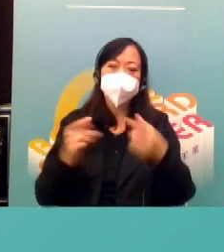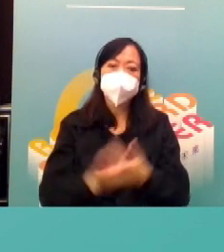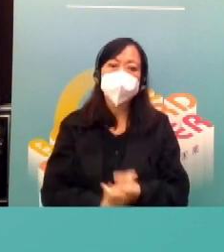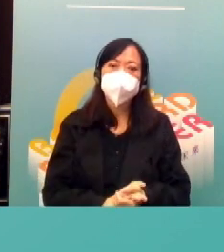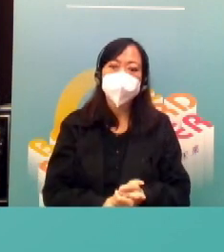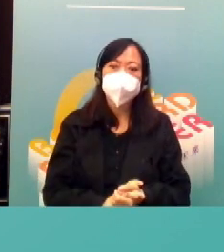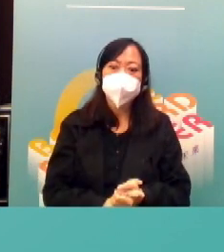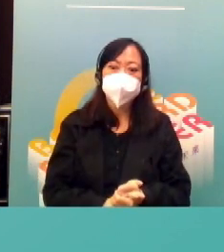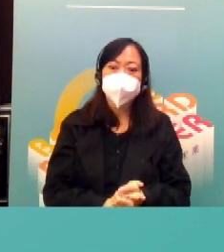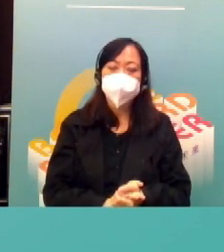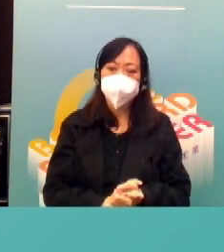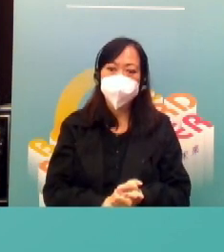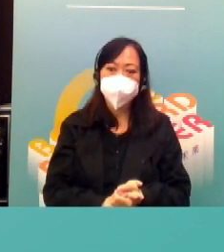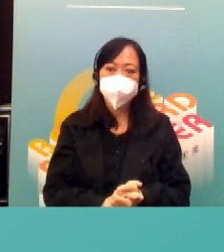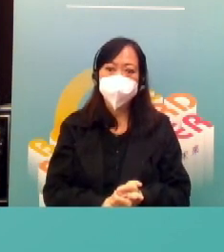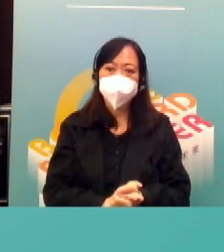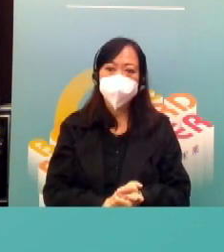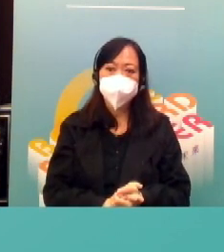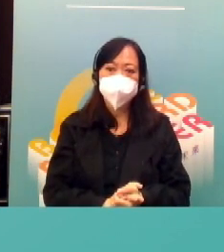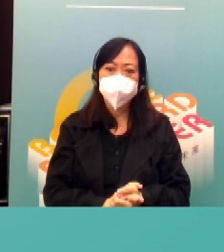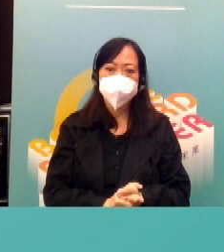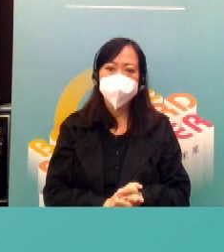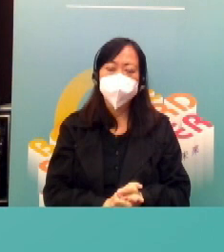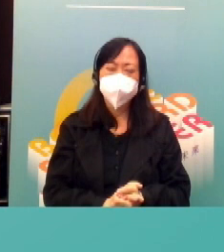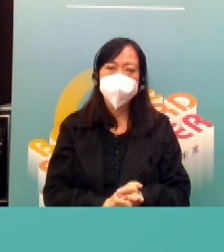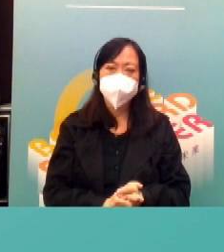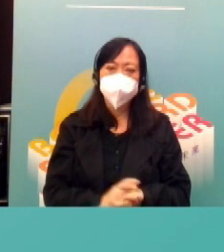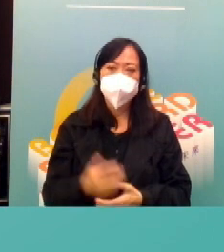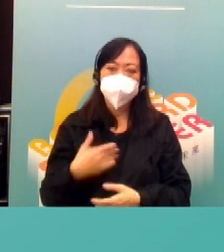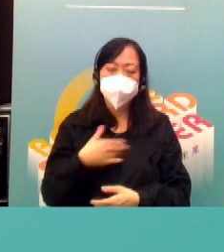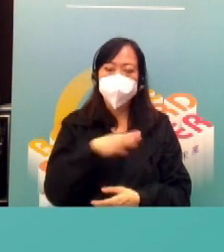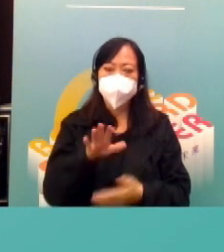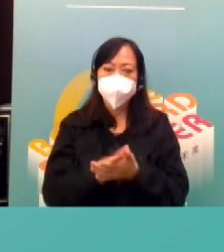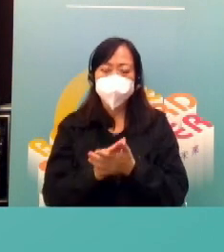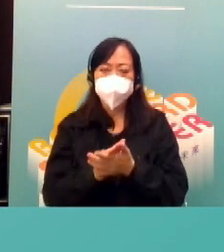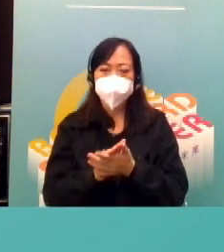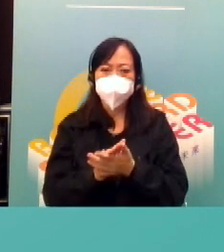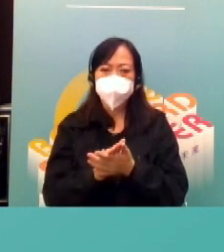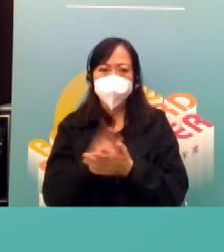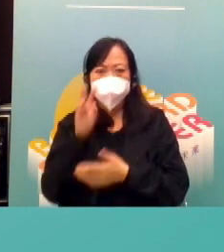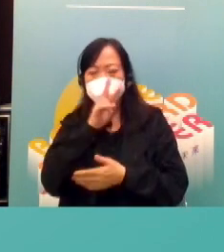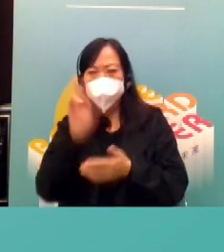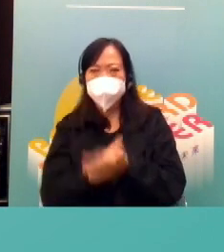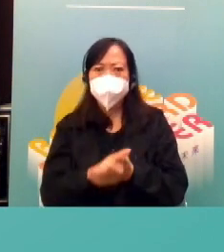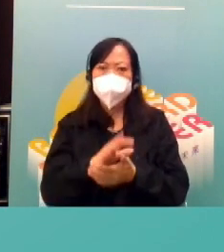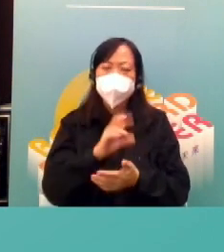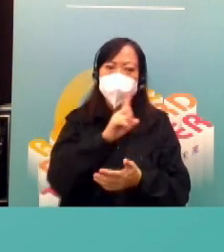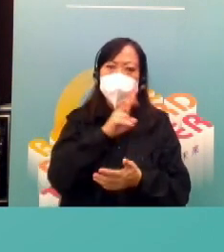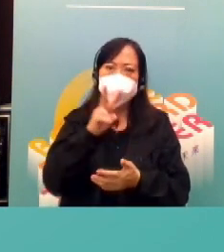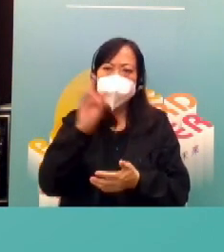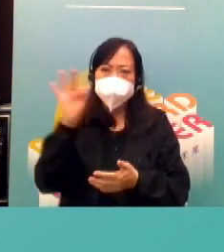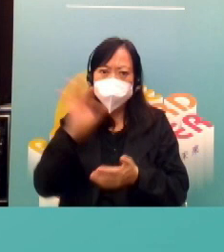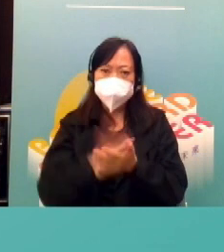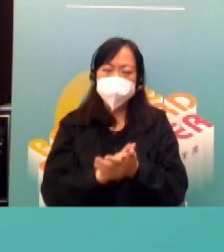So we think about the role of government in 3 ways in promoting kind of, if you like, social entrepreneurship, inclusive business, and impact investing. One as a